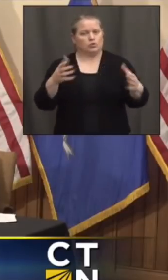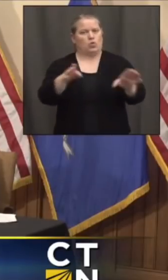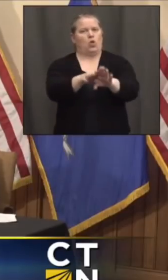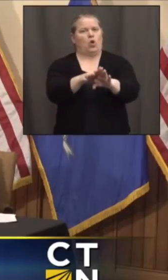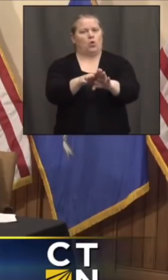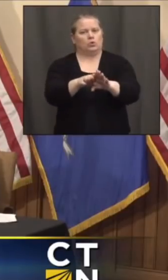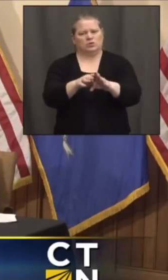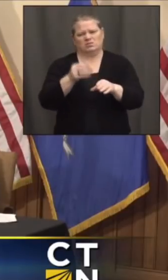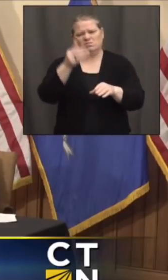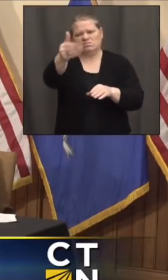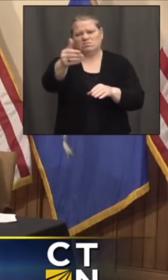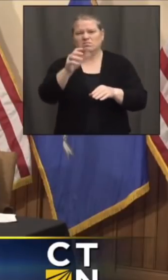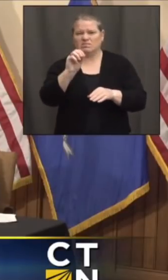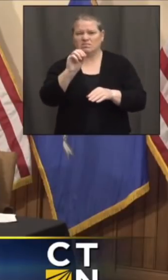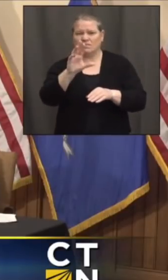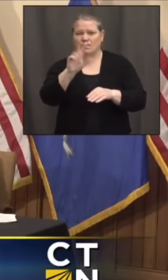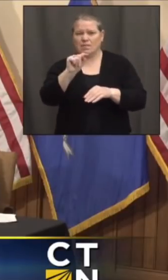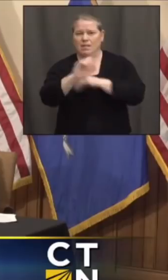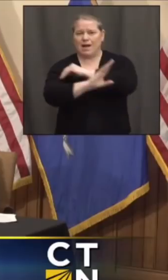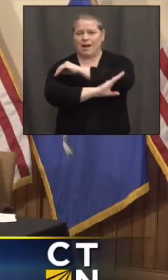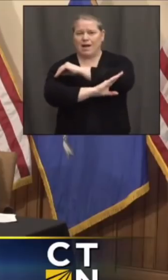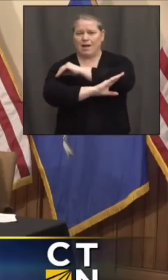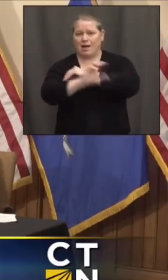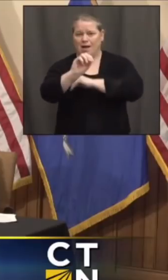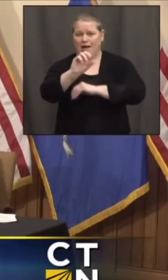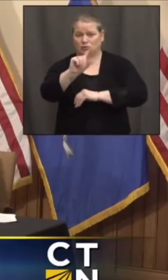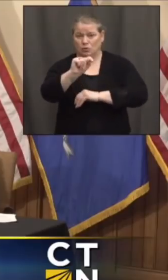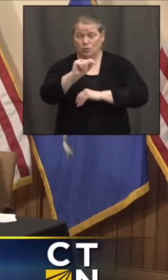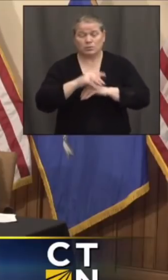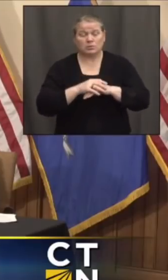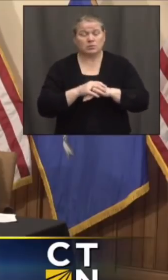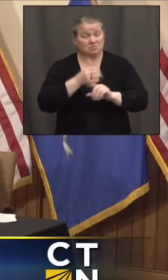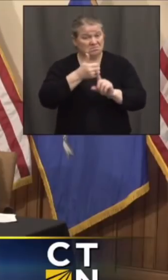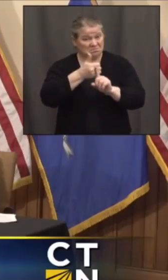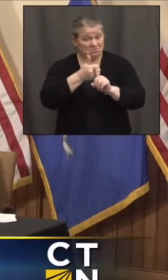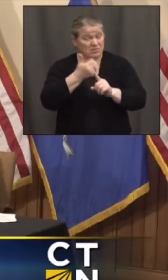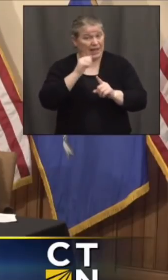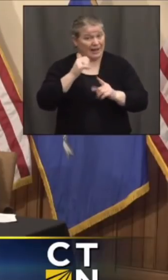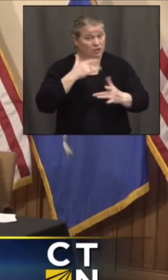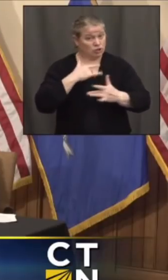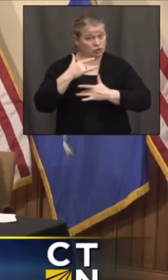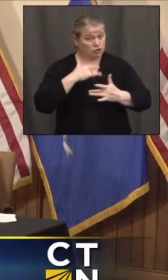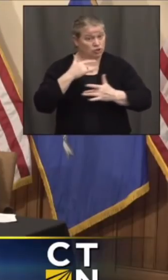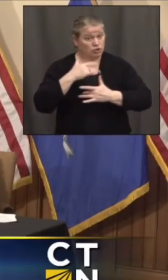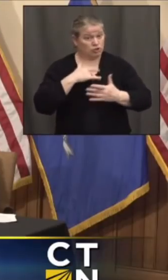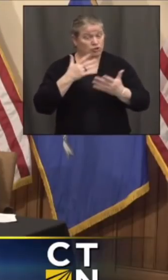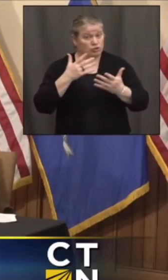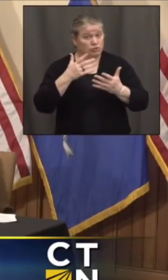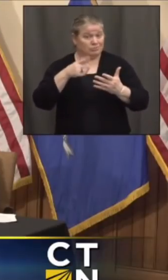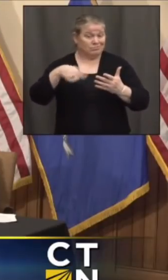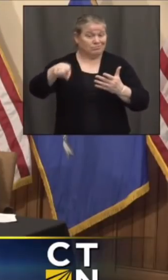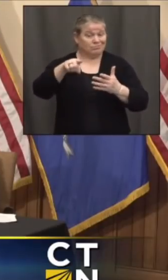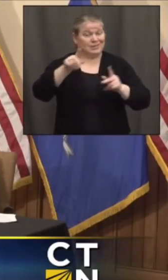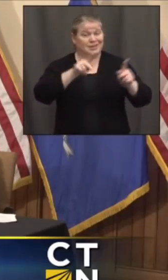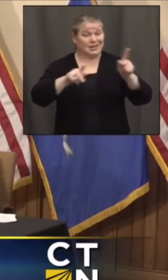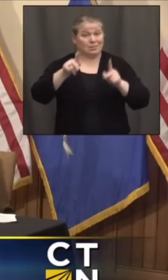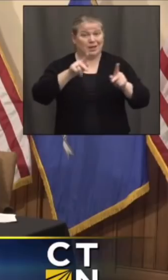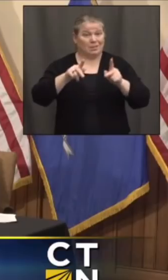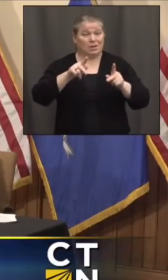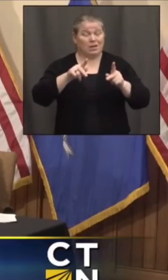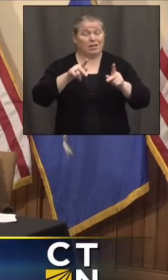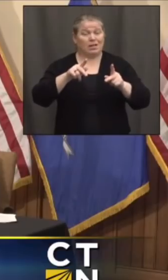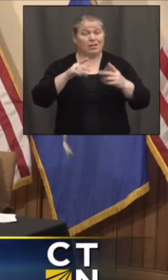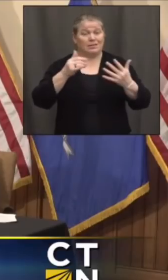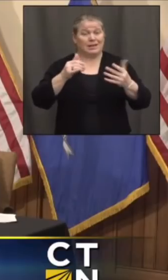you reduce the number of facilities that you can house these folks at? You're sort of by definition cramming them into closer